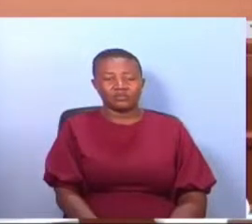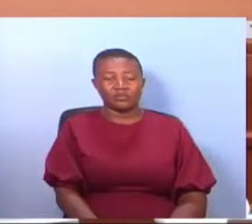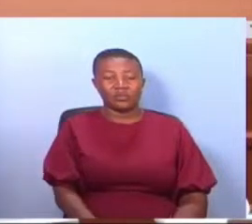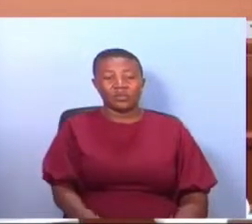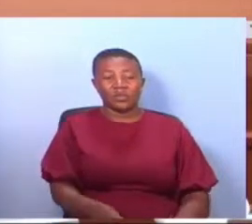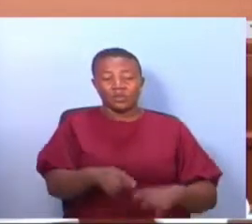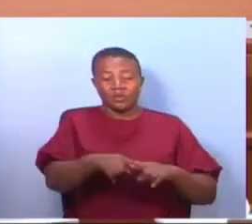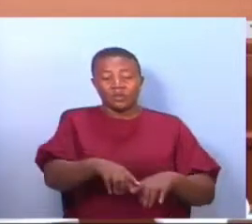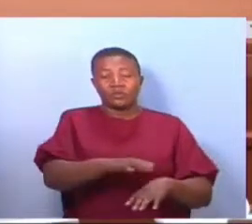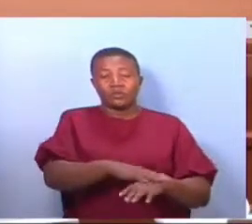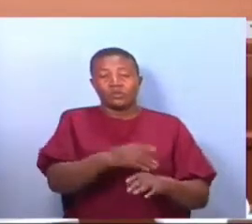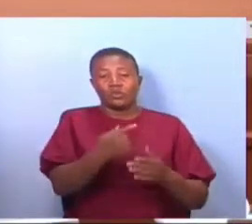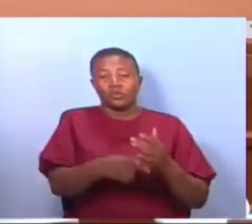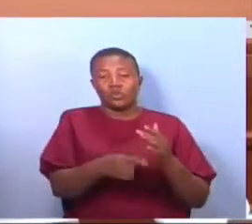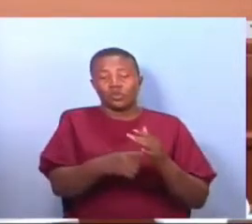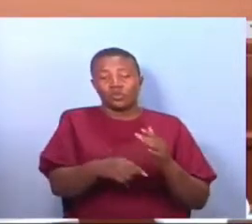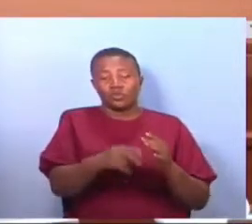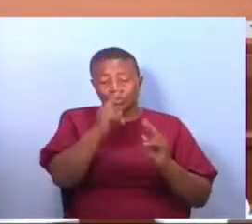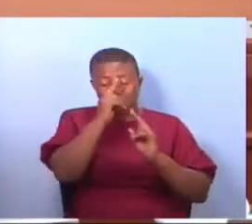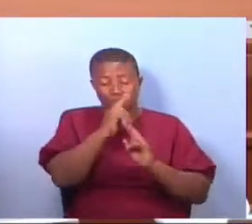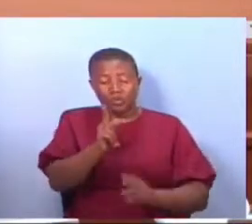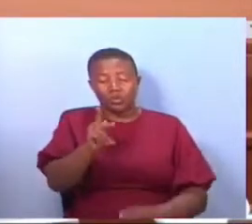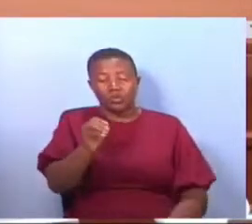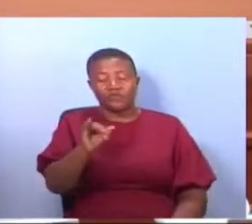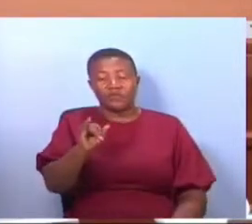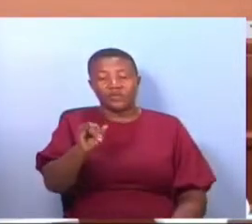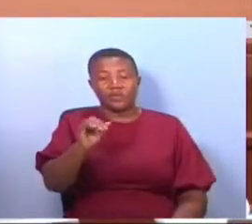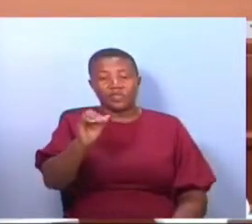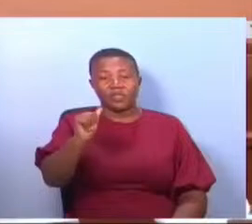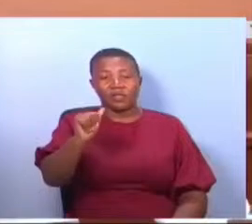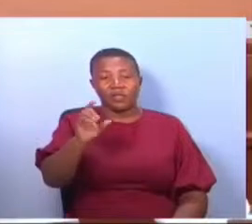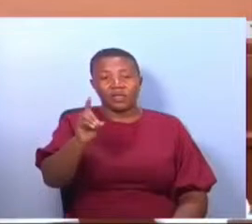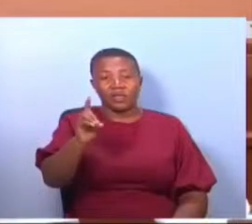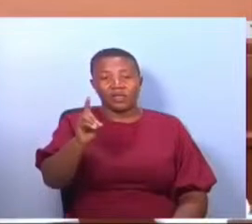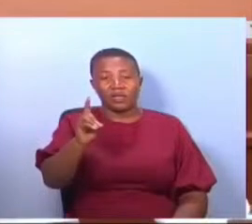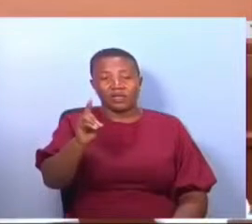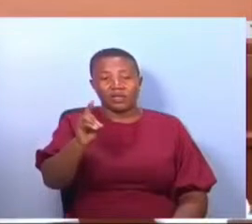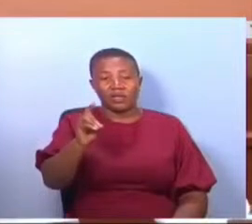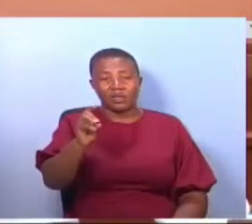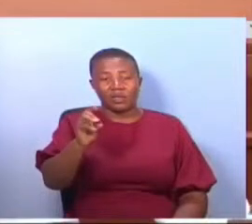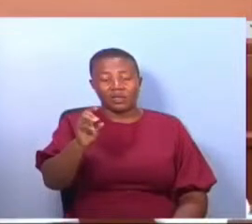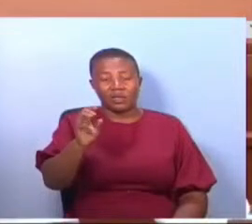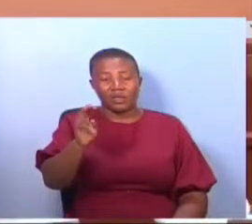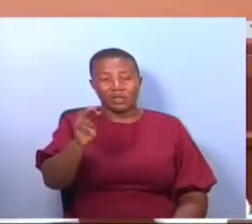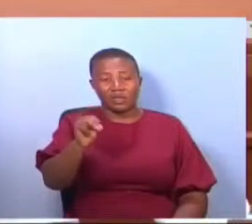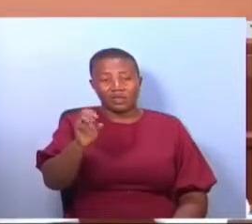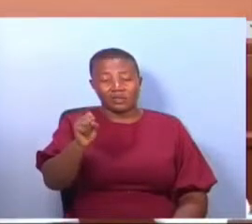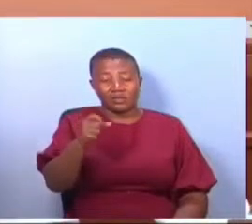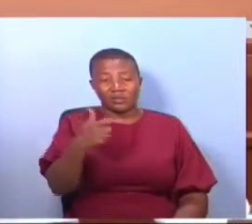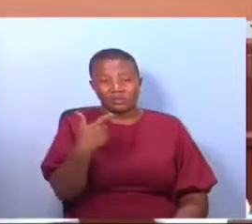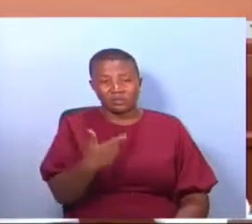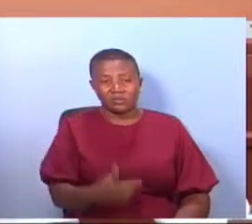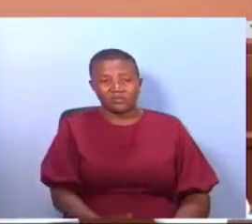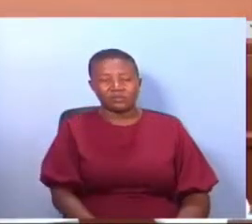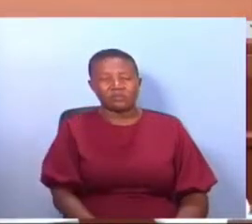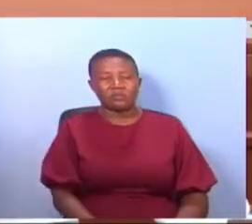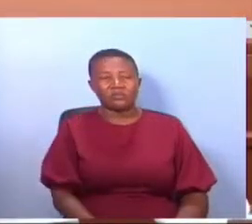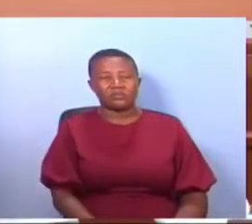Adams says, at the time the Honorable Minority Leader raised the